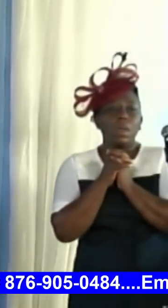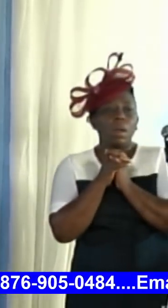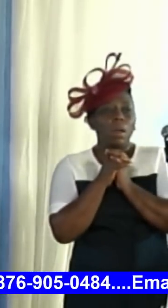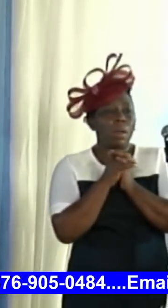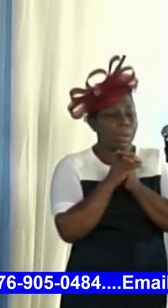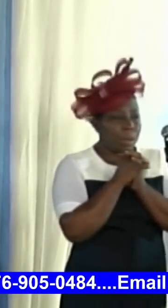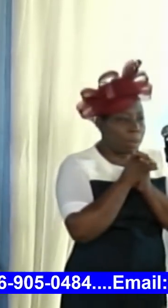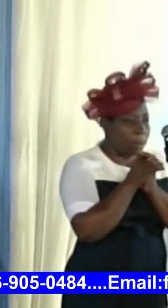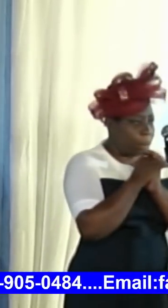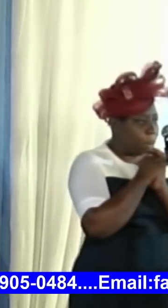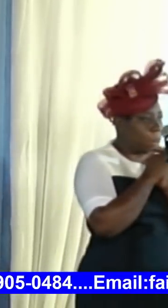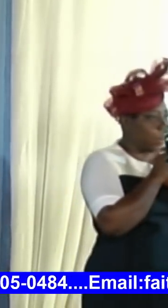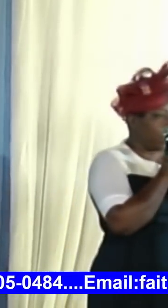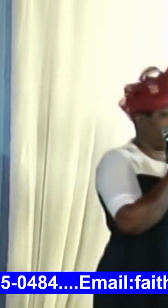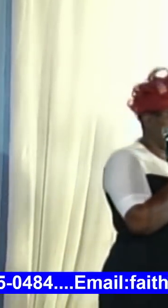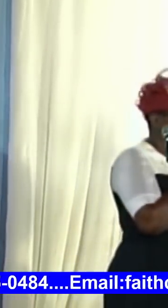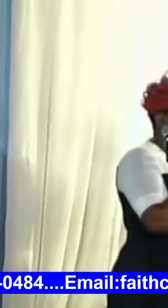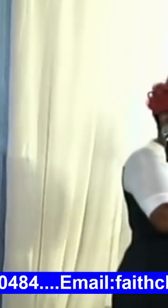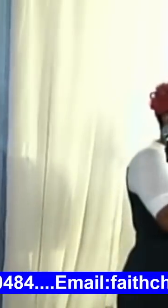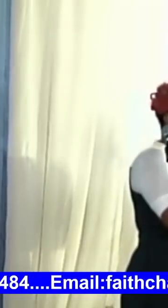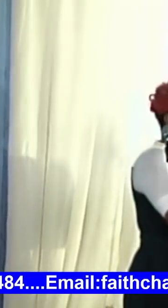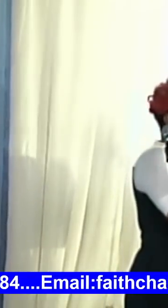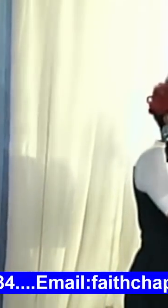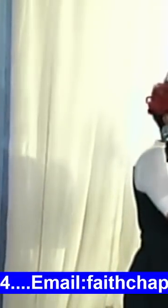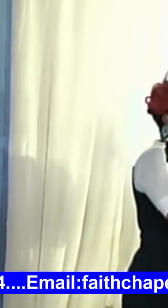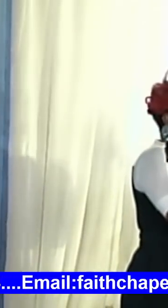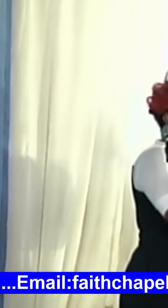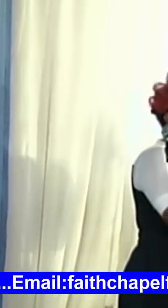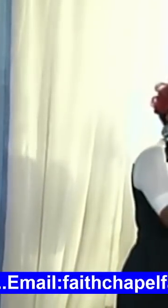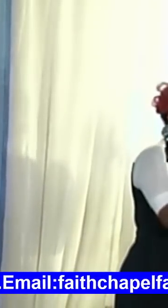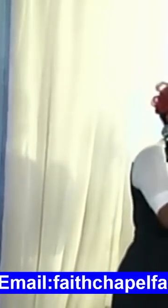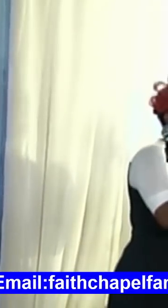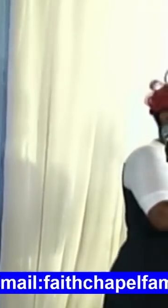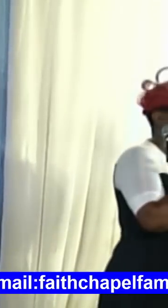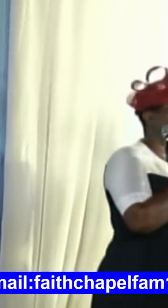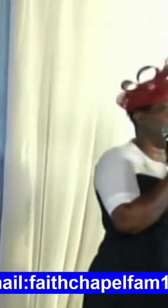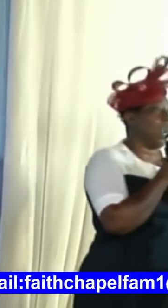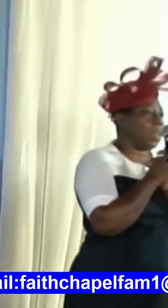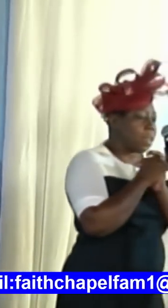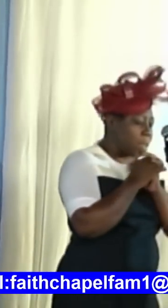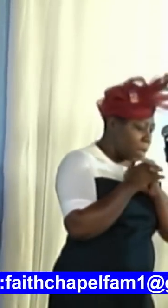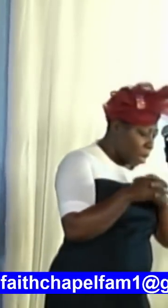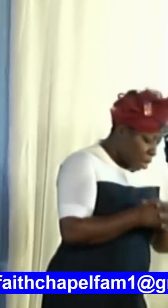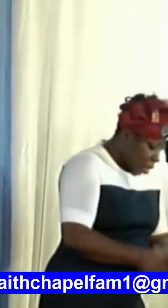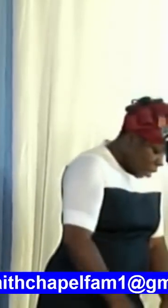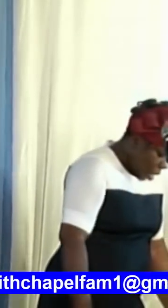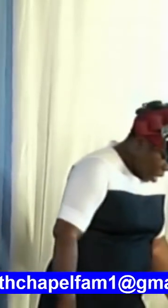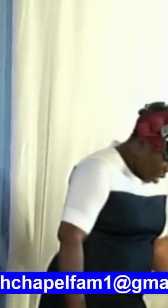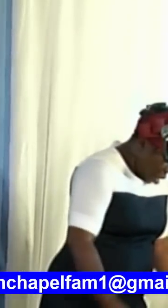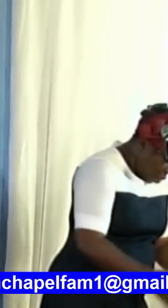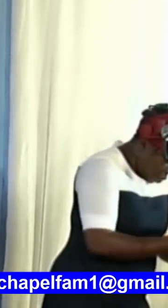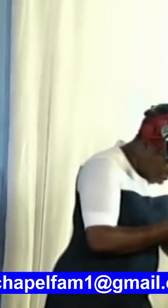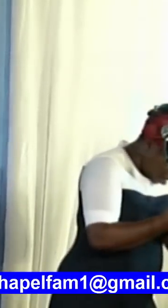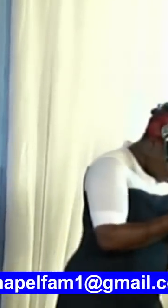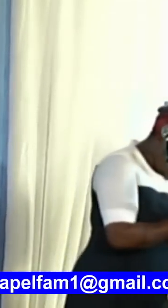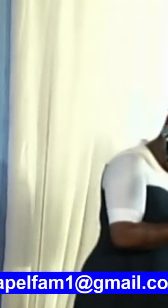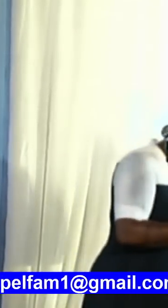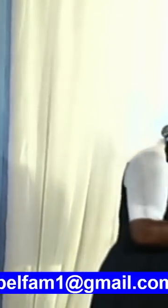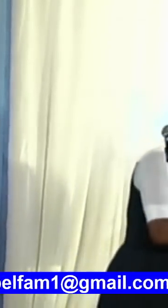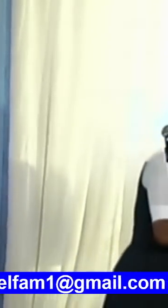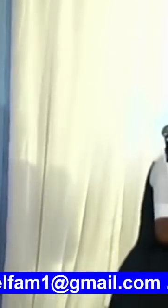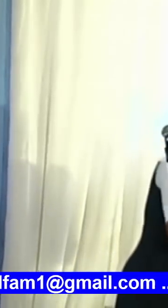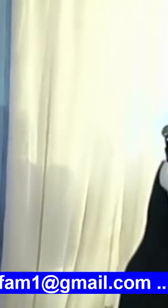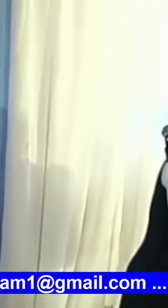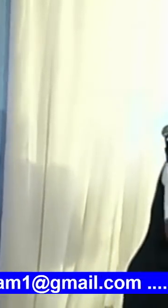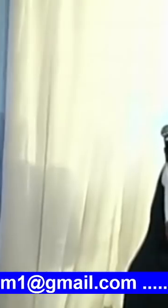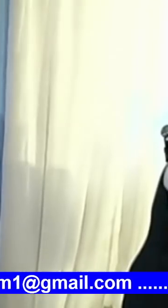so that we can follow Christ as he follow Christ. And so we're going to be asking